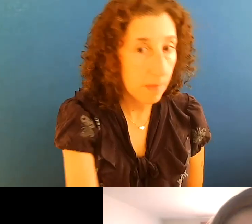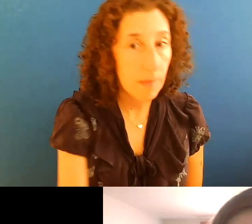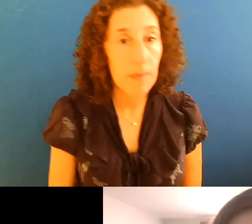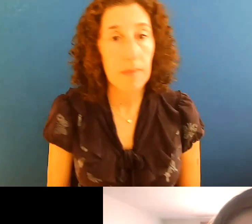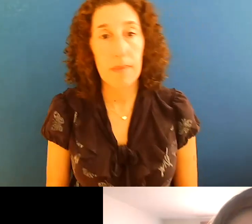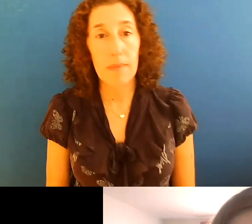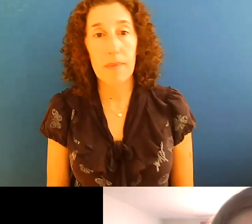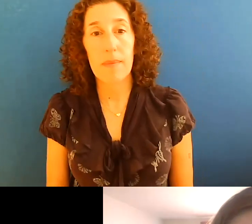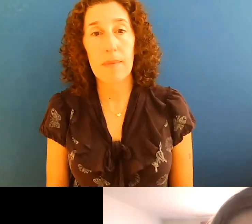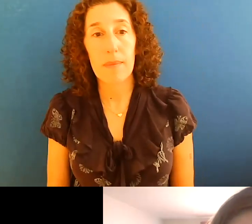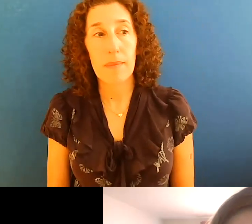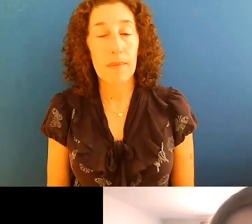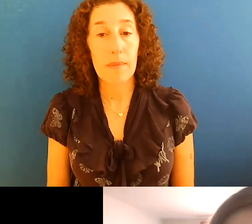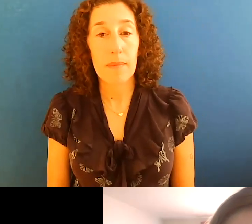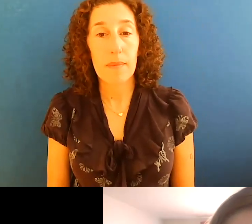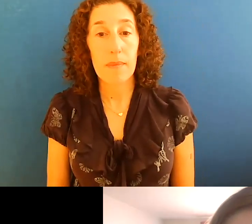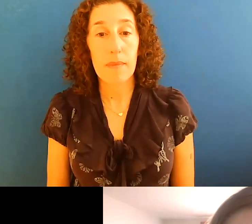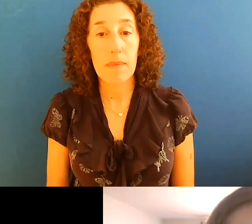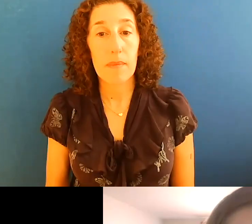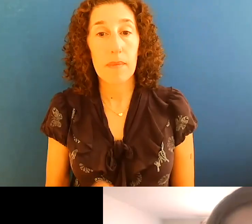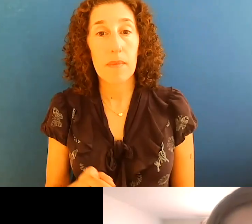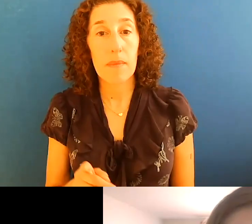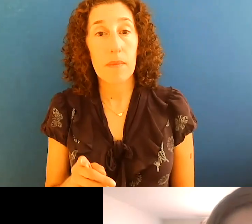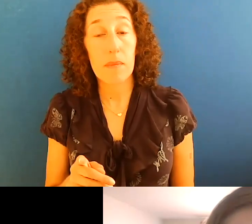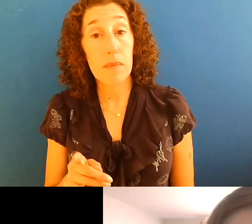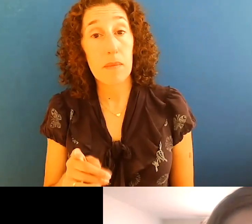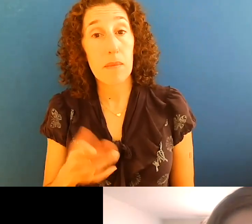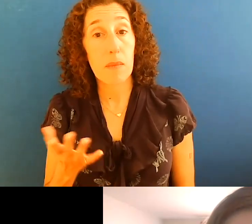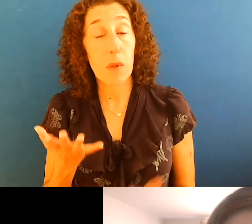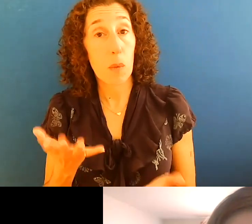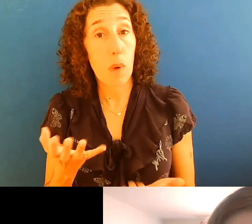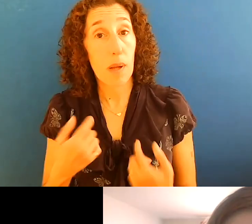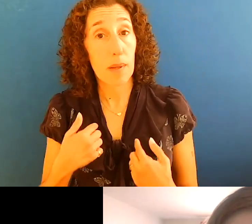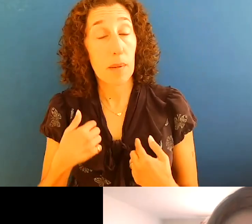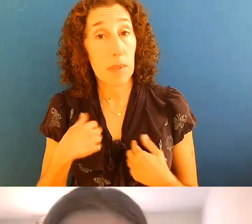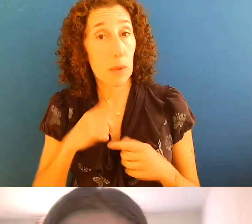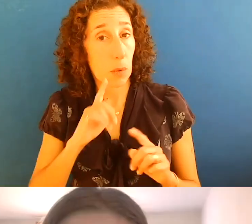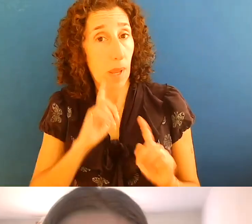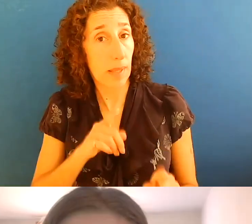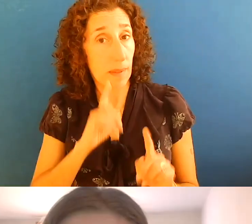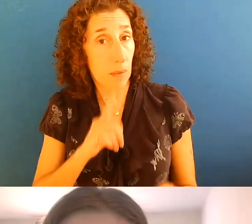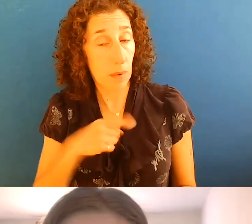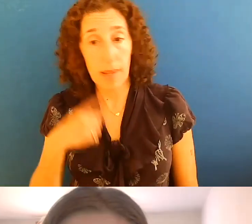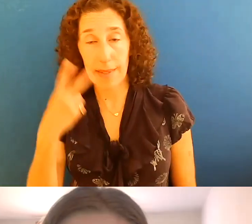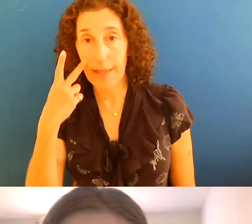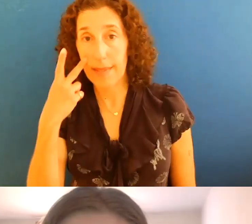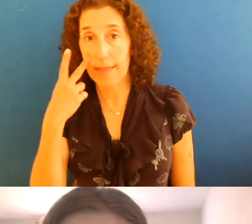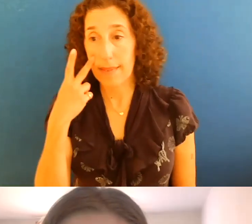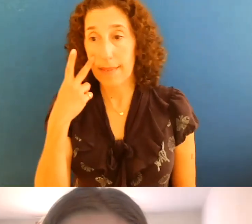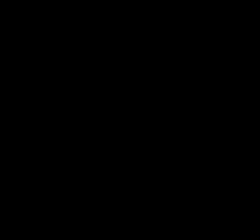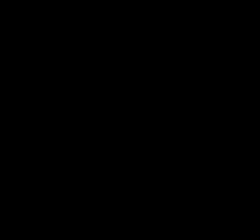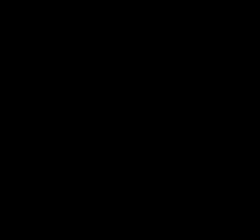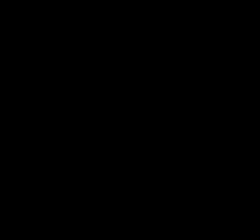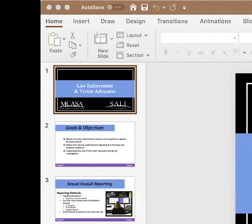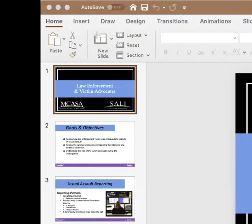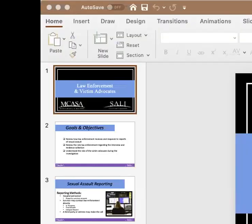Does anybody want me to answer the question in the chat just very quickly? It says, can a private party,